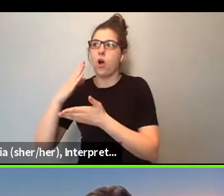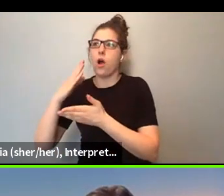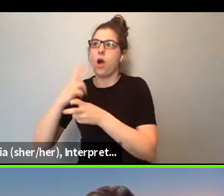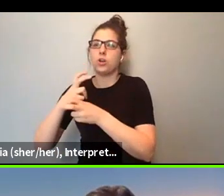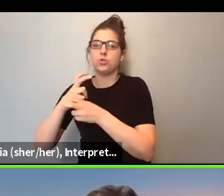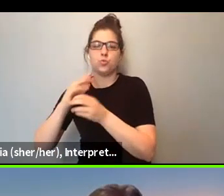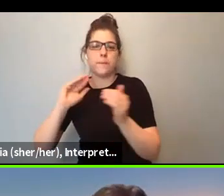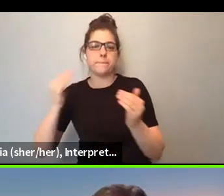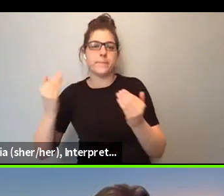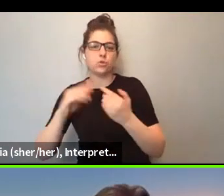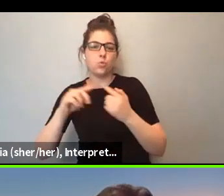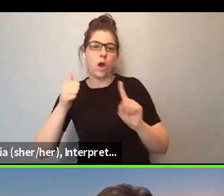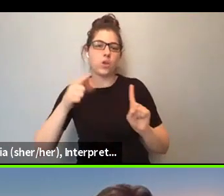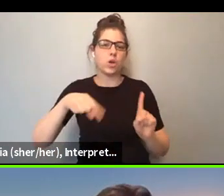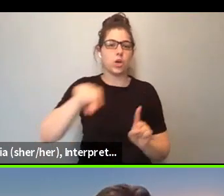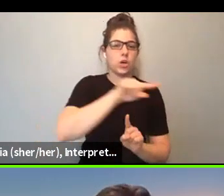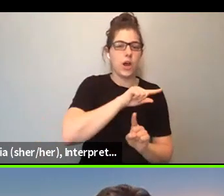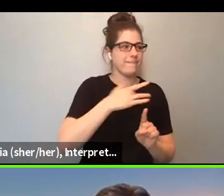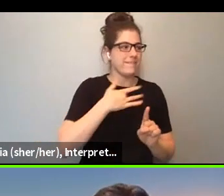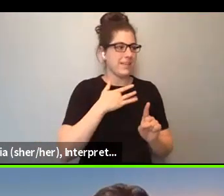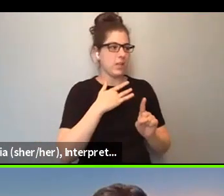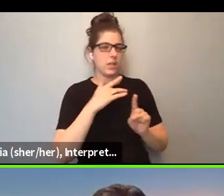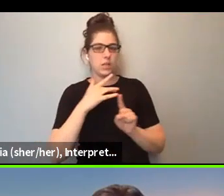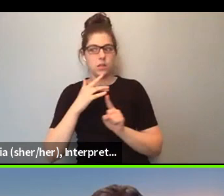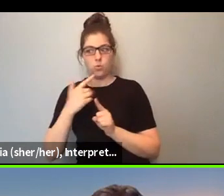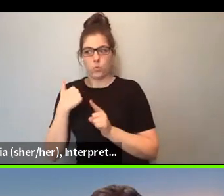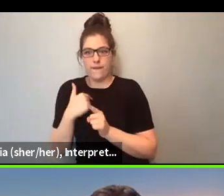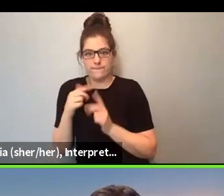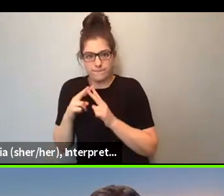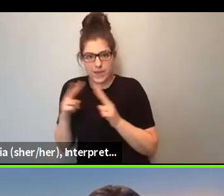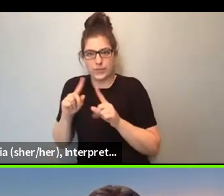we all occupy very different positions inside of it.